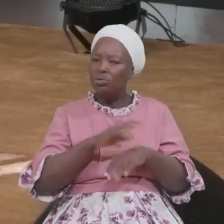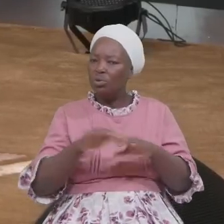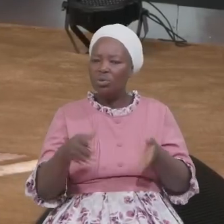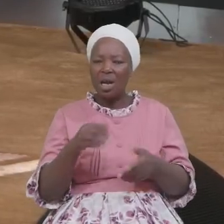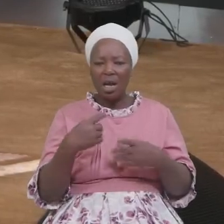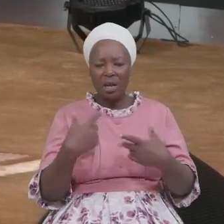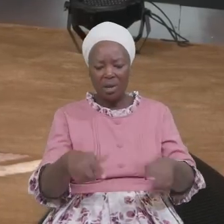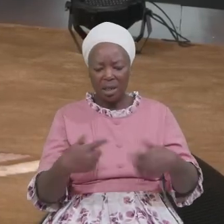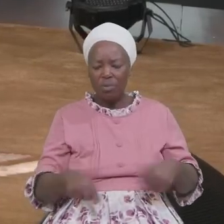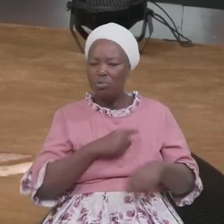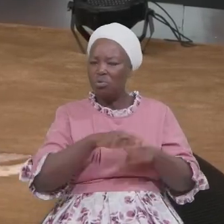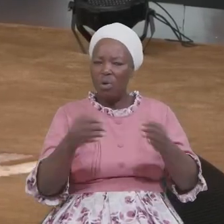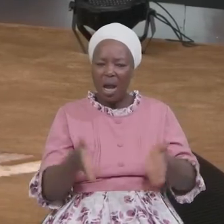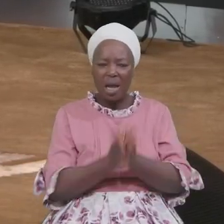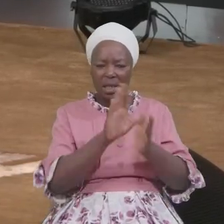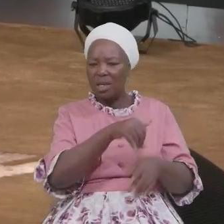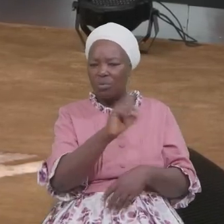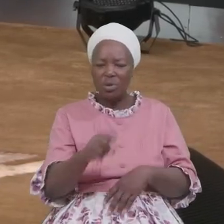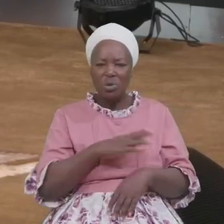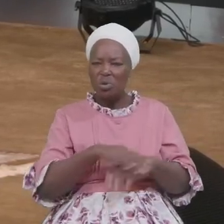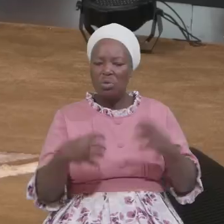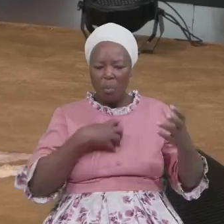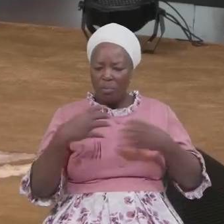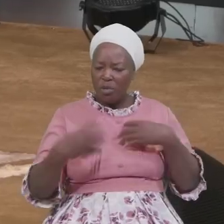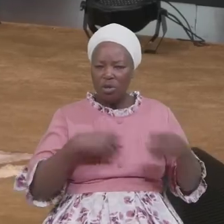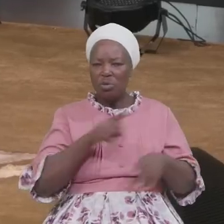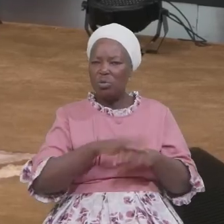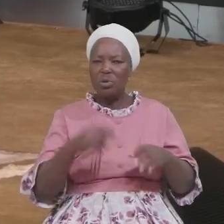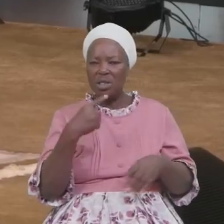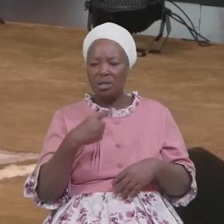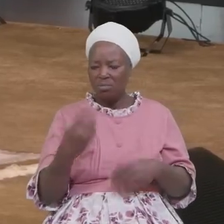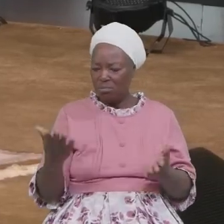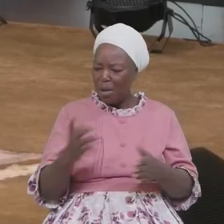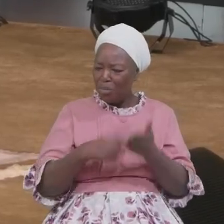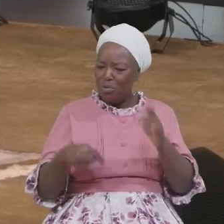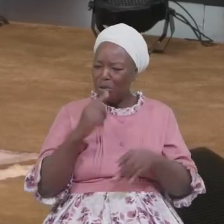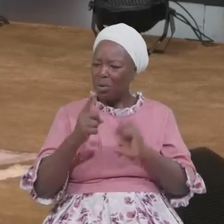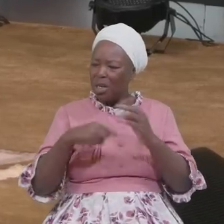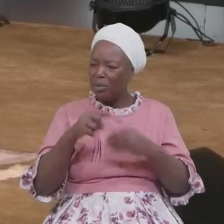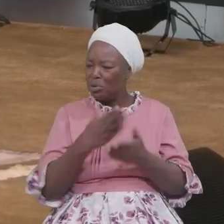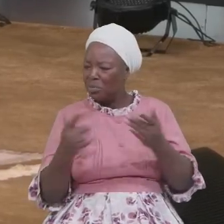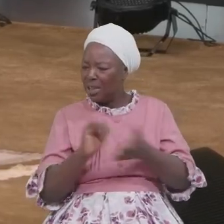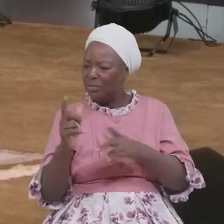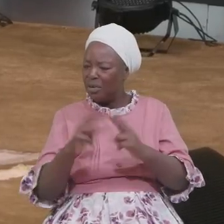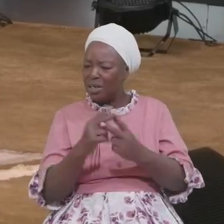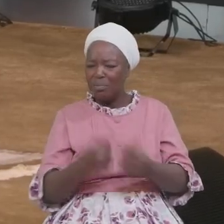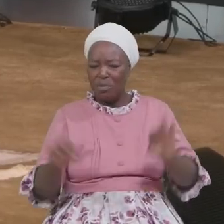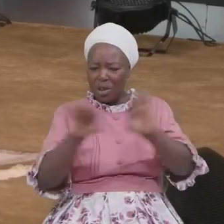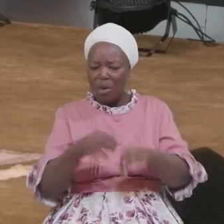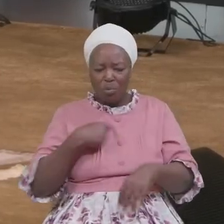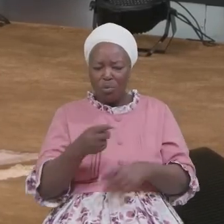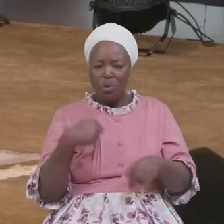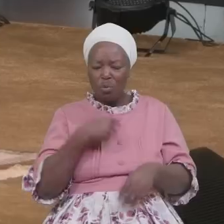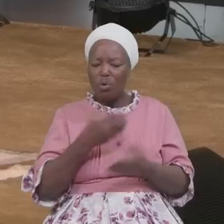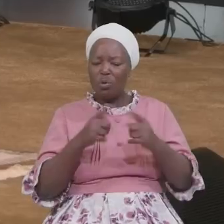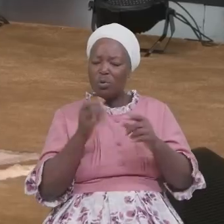argue, and you don't criticize, and you don't say, we're talking of something so great, we want to march into